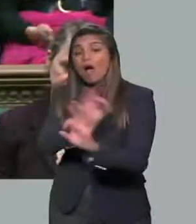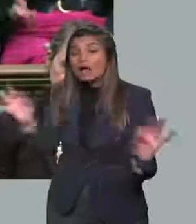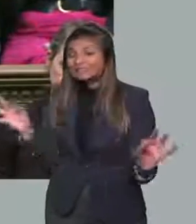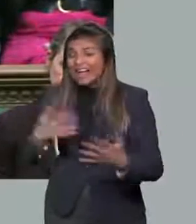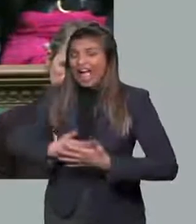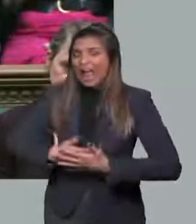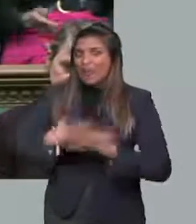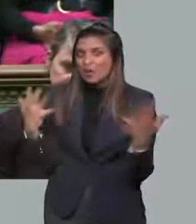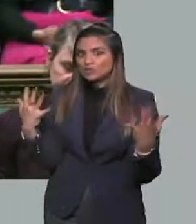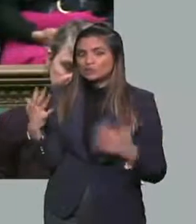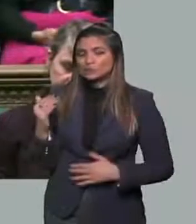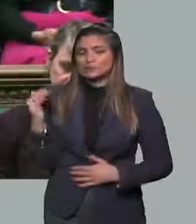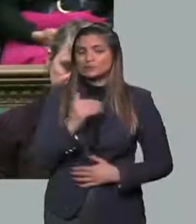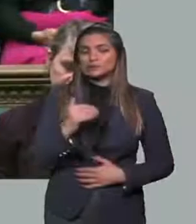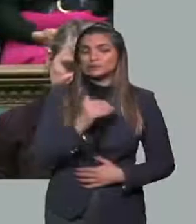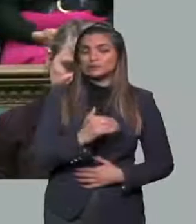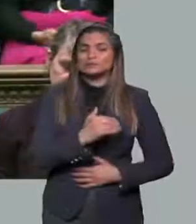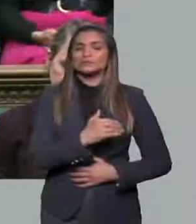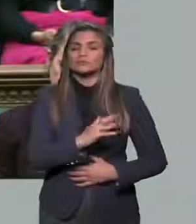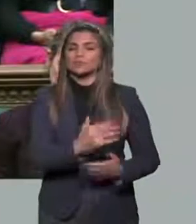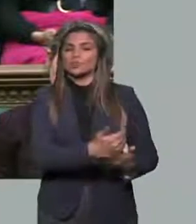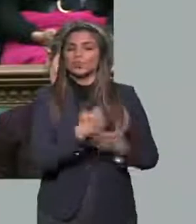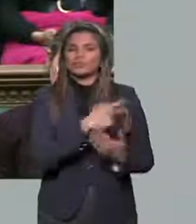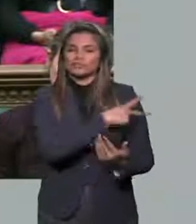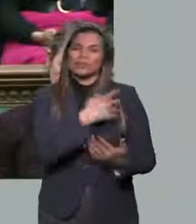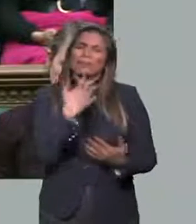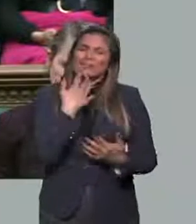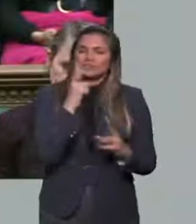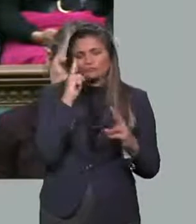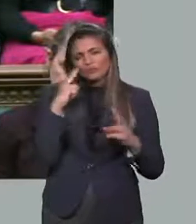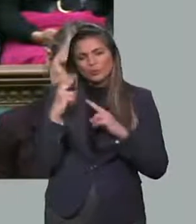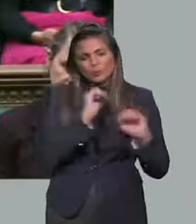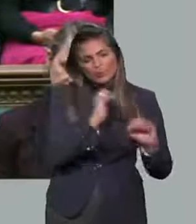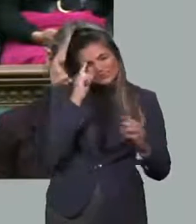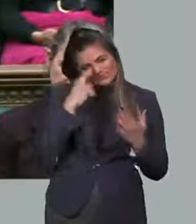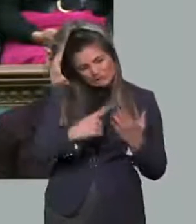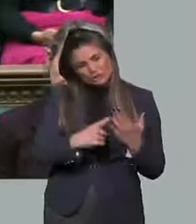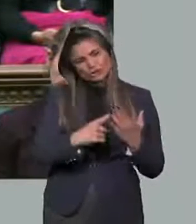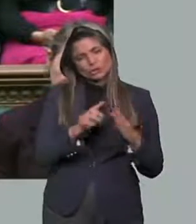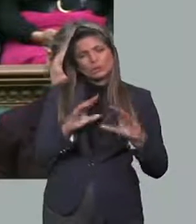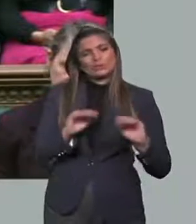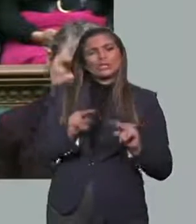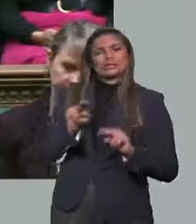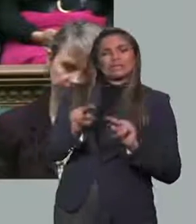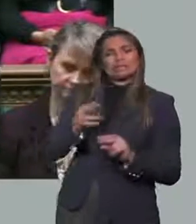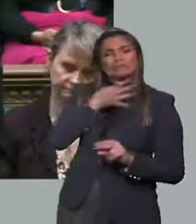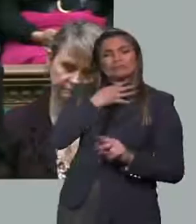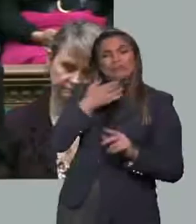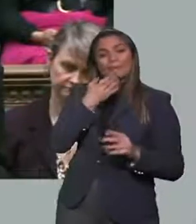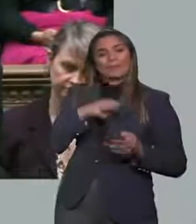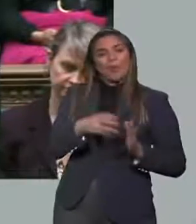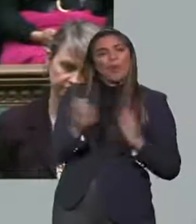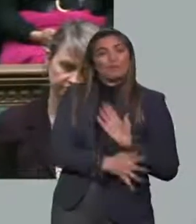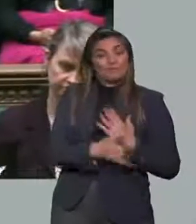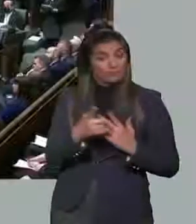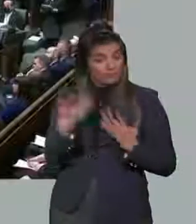the security services to revise, reconsider or withdraw their assessment of Lord Lebedev of Hampton